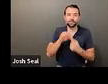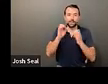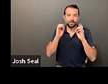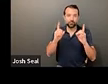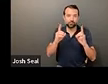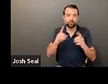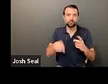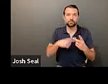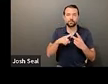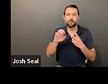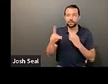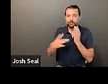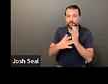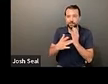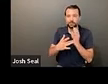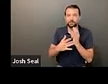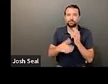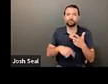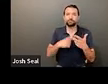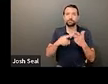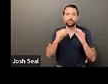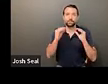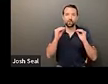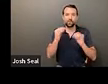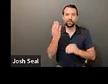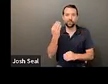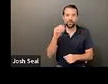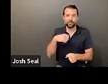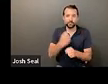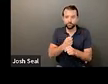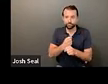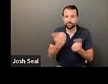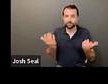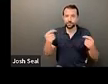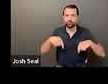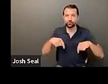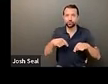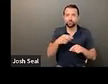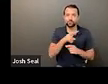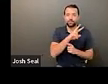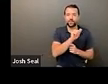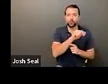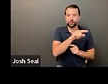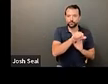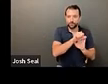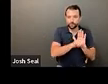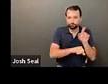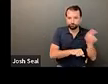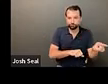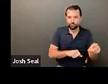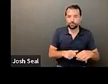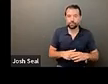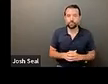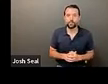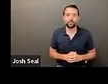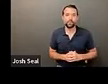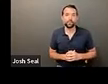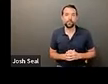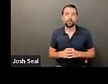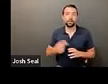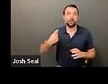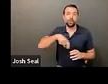a teacher for 14 years, both here and in Virginia. Thank you so much. So we were all teachers before we joined the